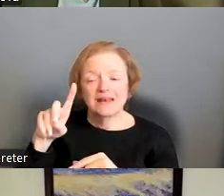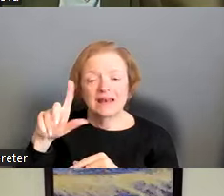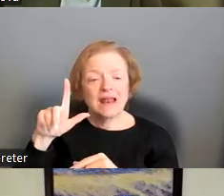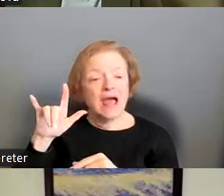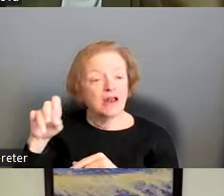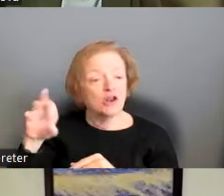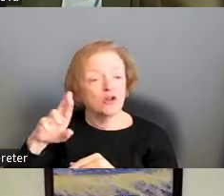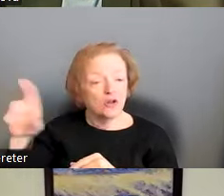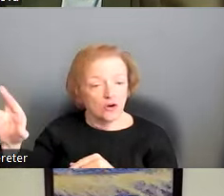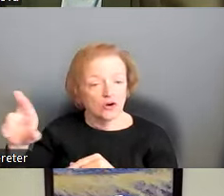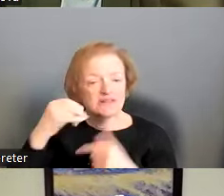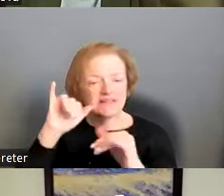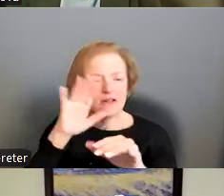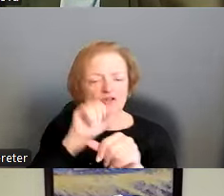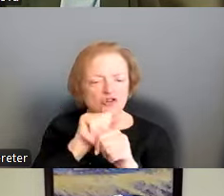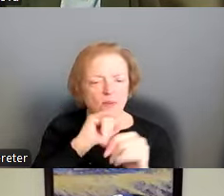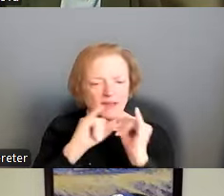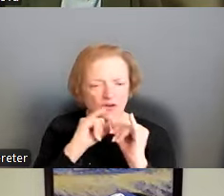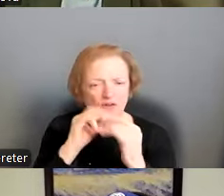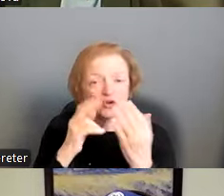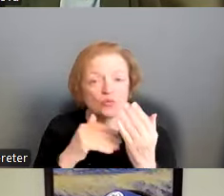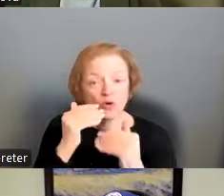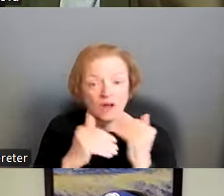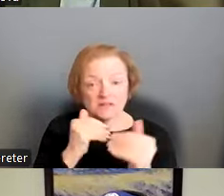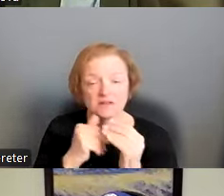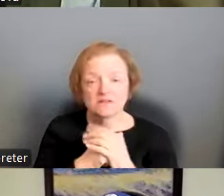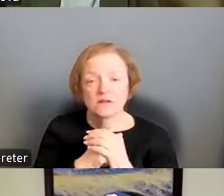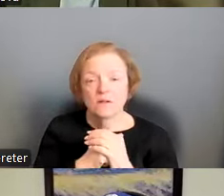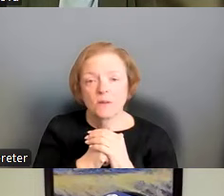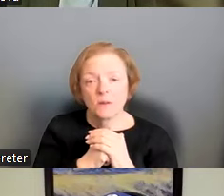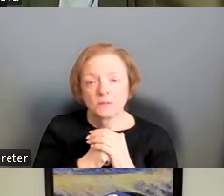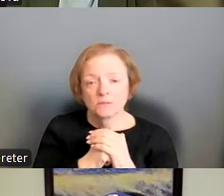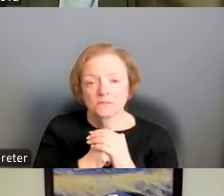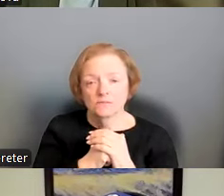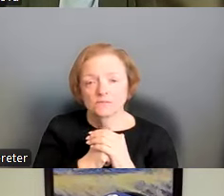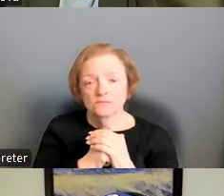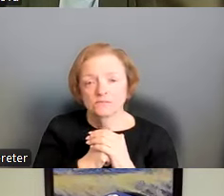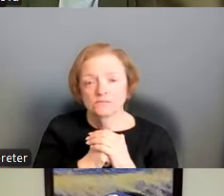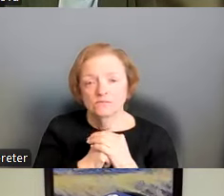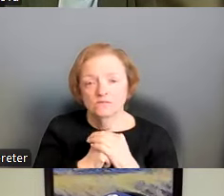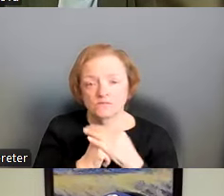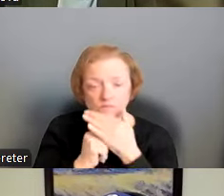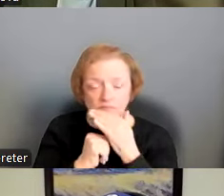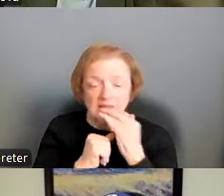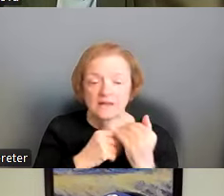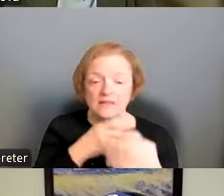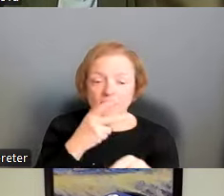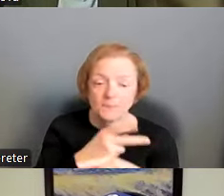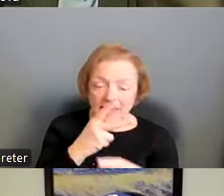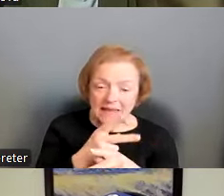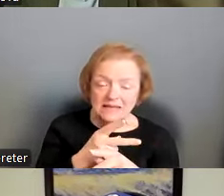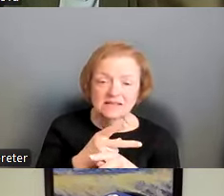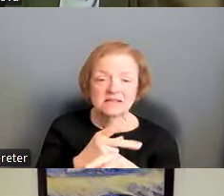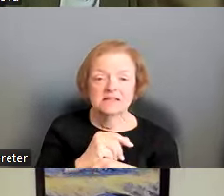process. It's still on how to, yes. The maintenance one is more on emotional and positive